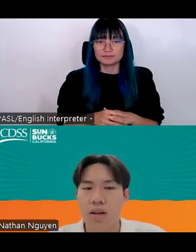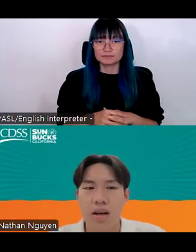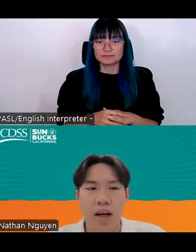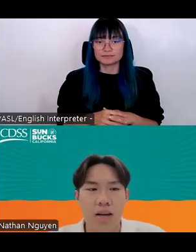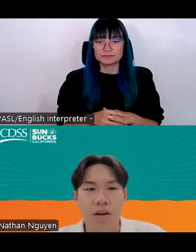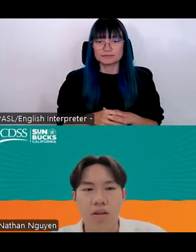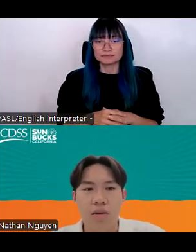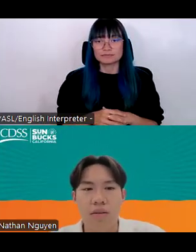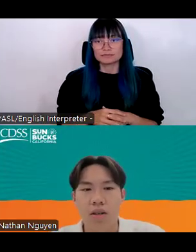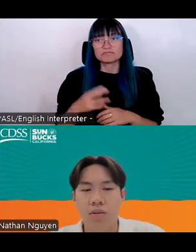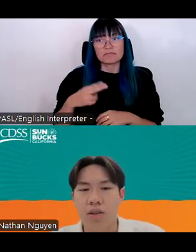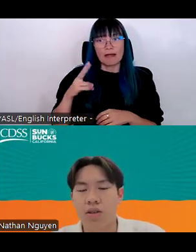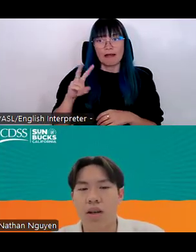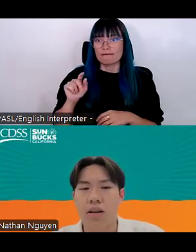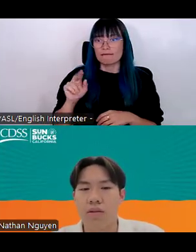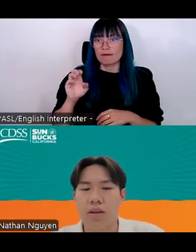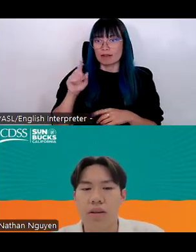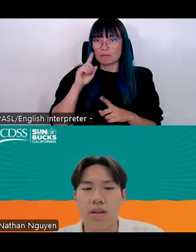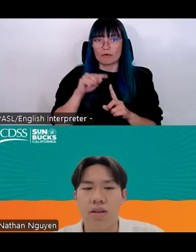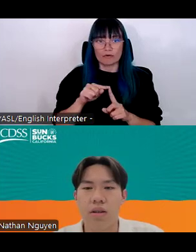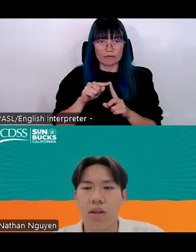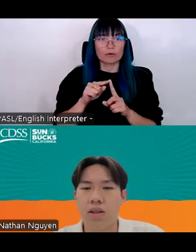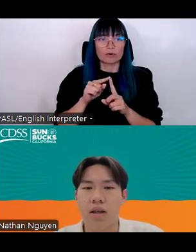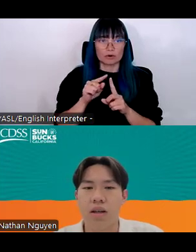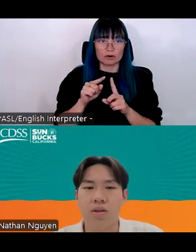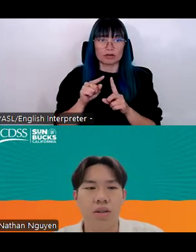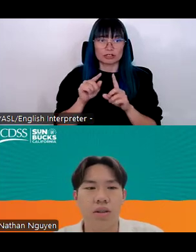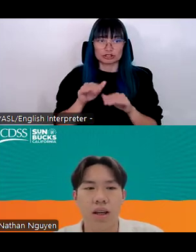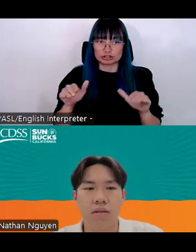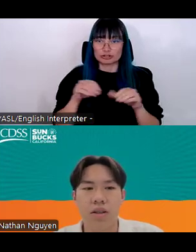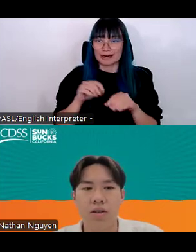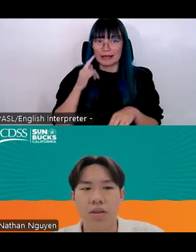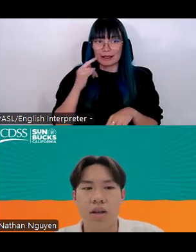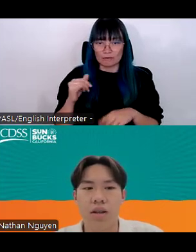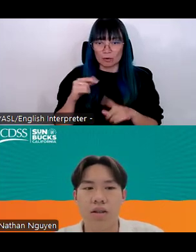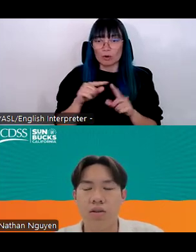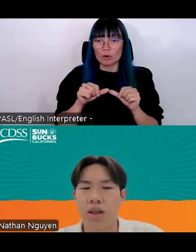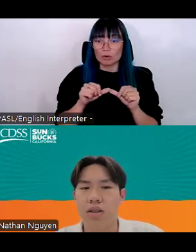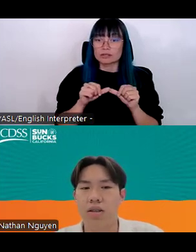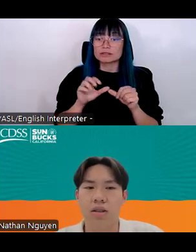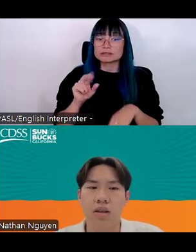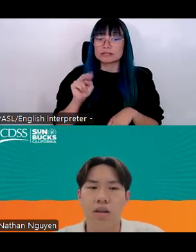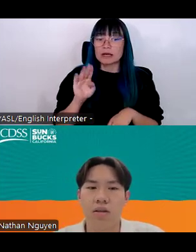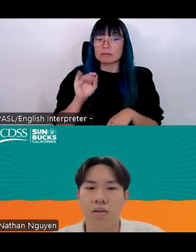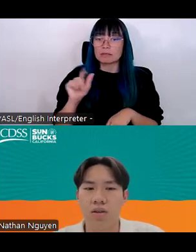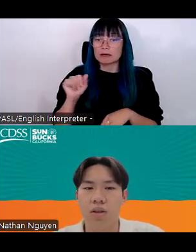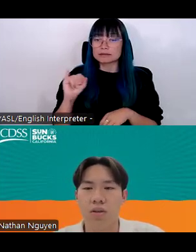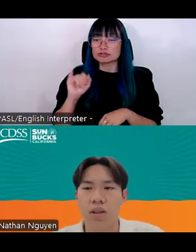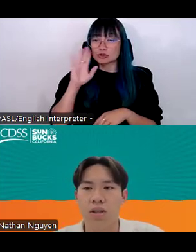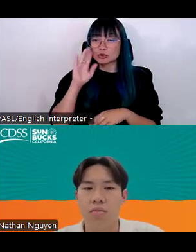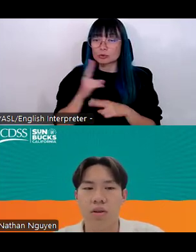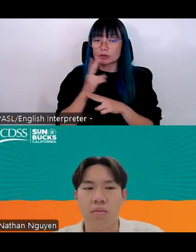Due to the high volume of eligible children in California, Sunbucks card issuances have continued to occur in 2 stages for